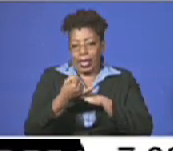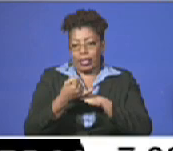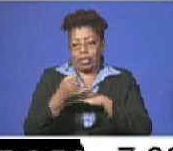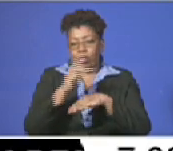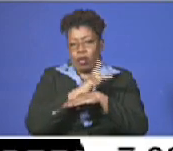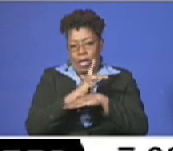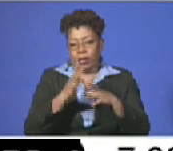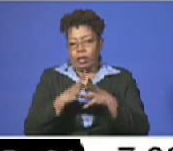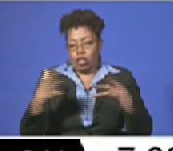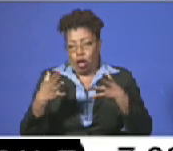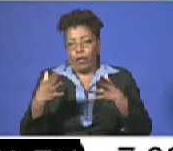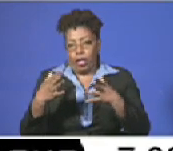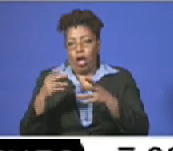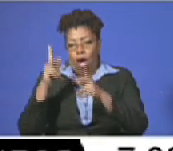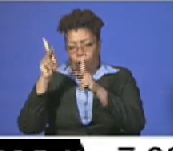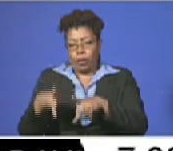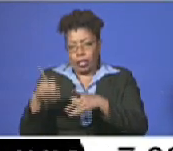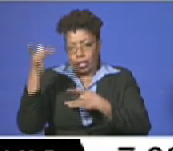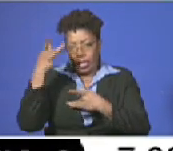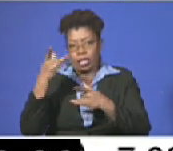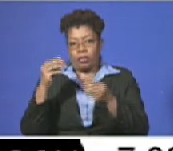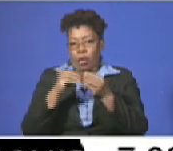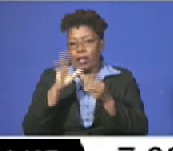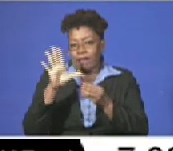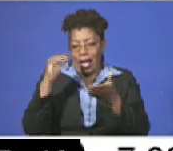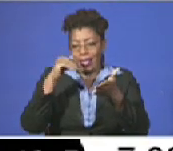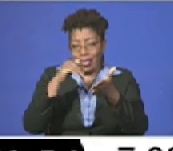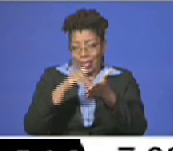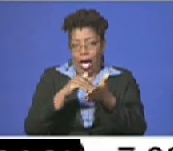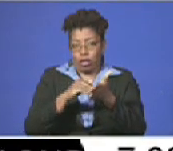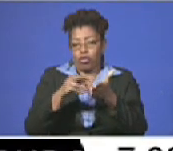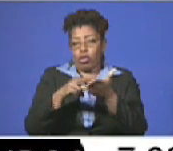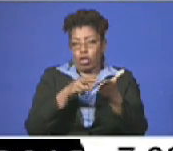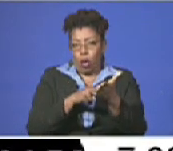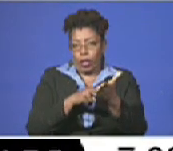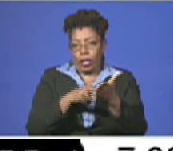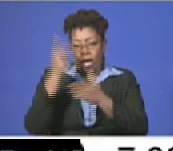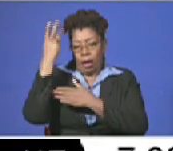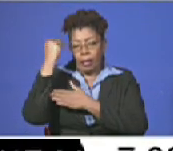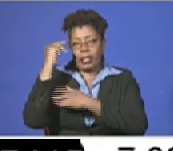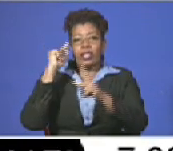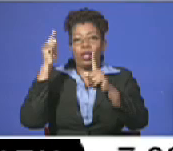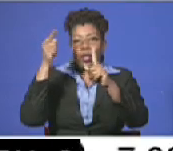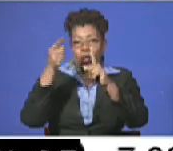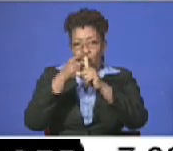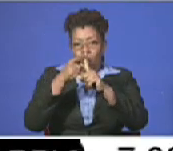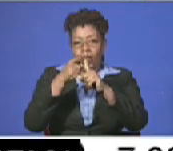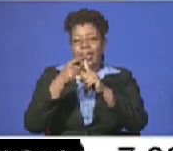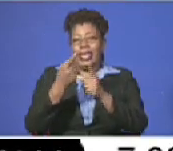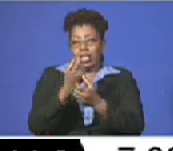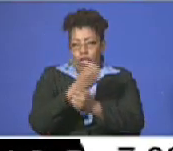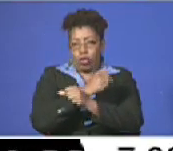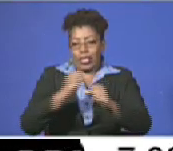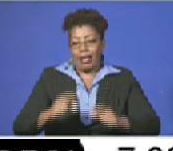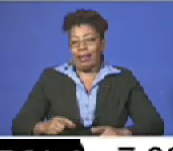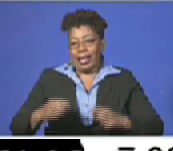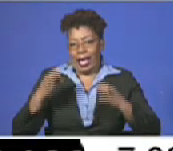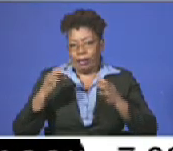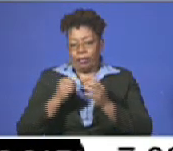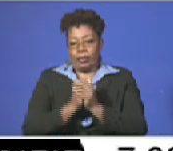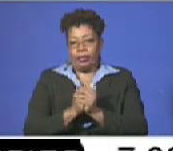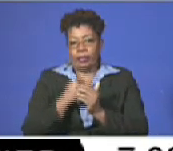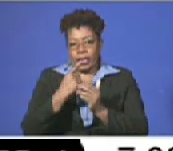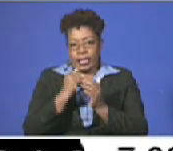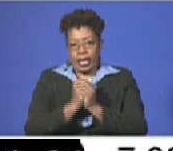reported cases, with more than 5,000 on record. The health minister said the ultimate goal is to save lives. We put in